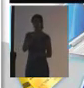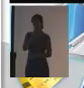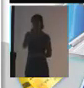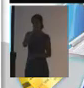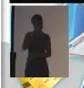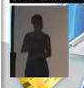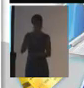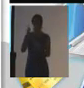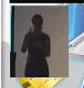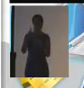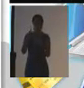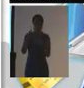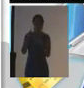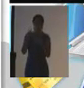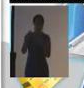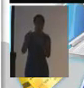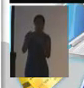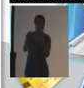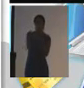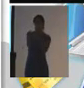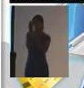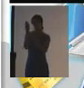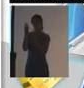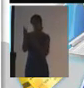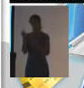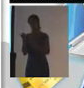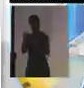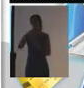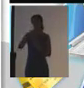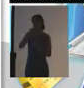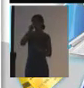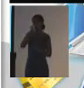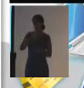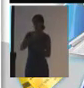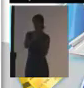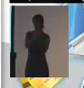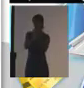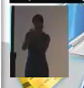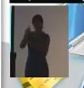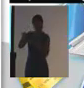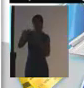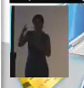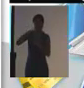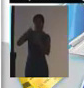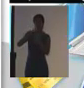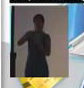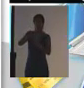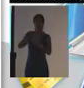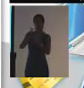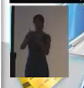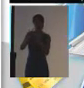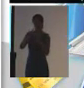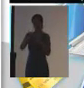had to be, because we didn't know if there had to be a lot of diversification or not, and we